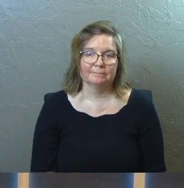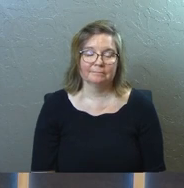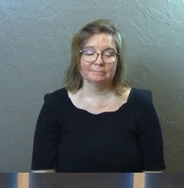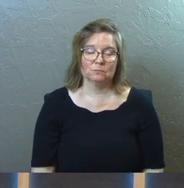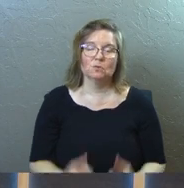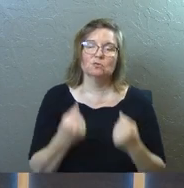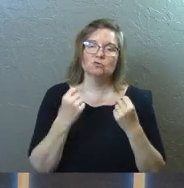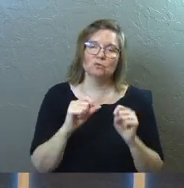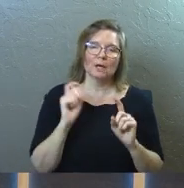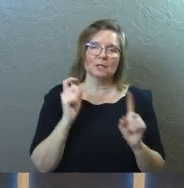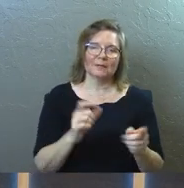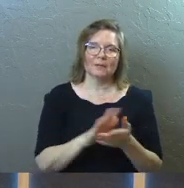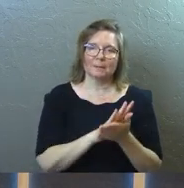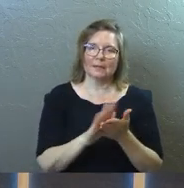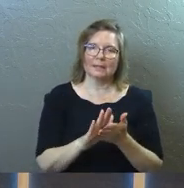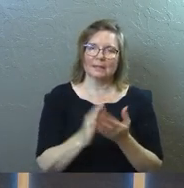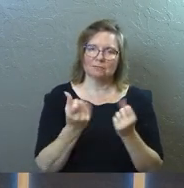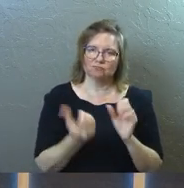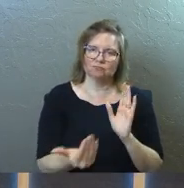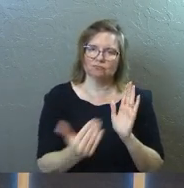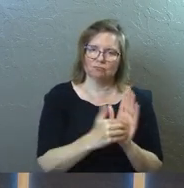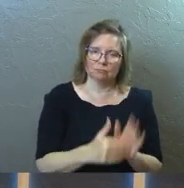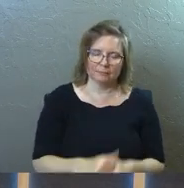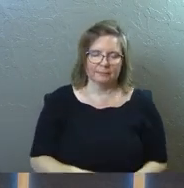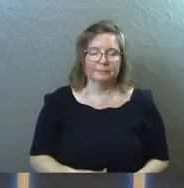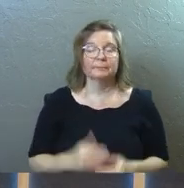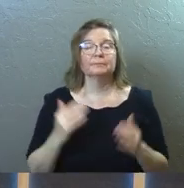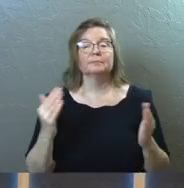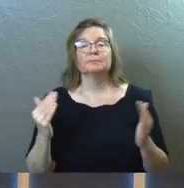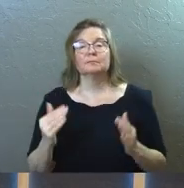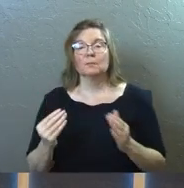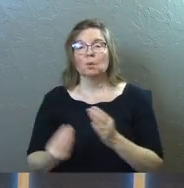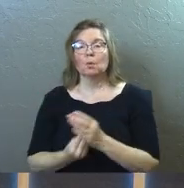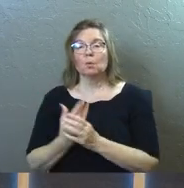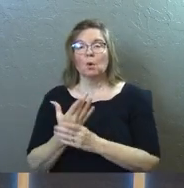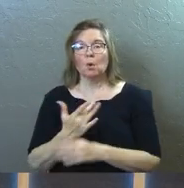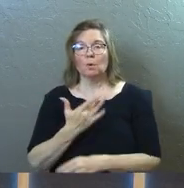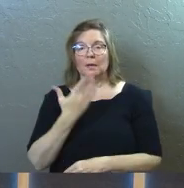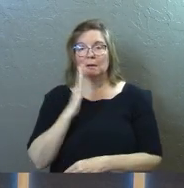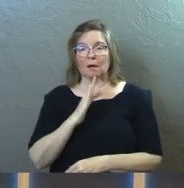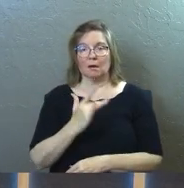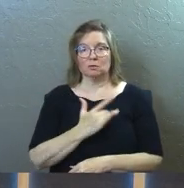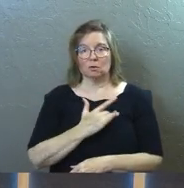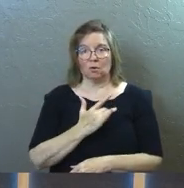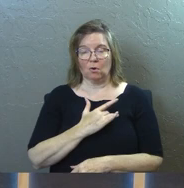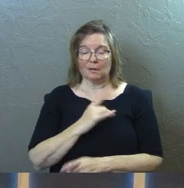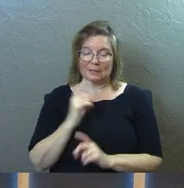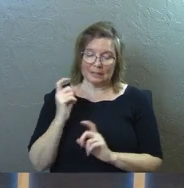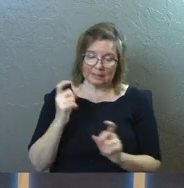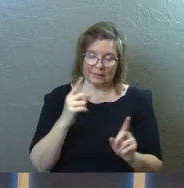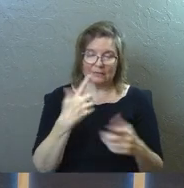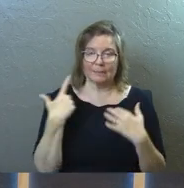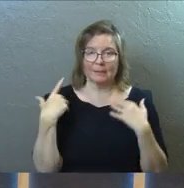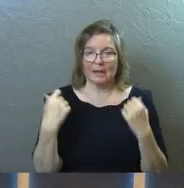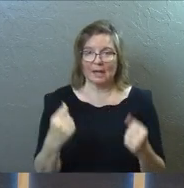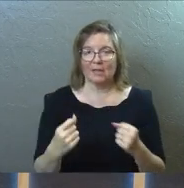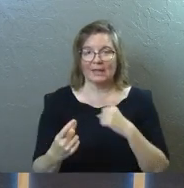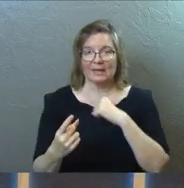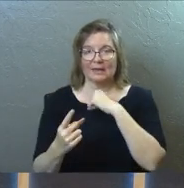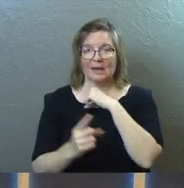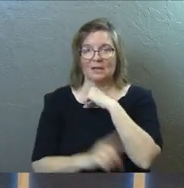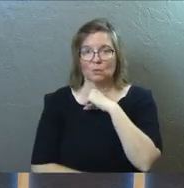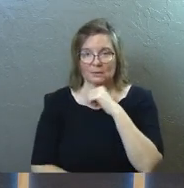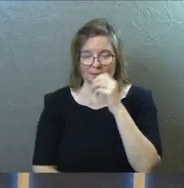Try to give them a clean slate. Next, grow in God's heart. Give them that healthy